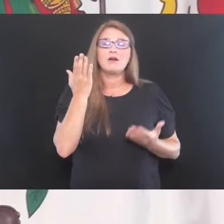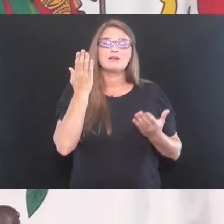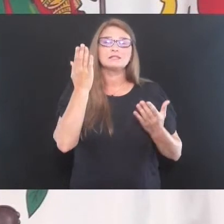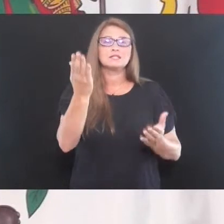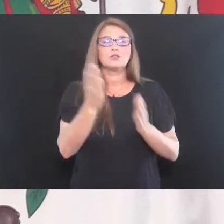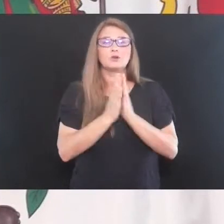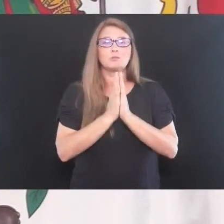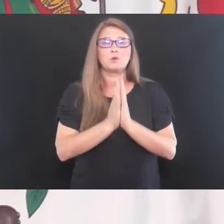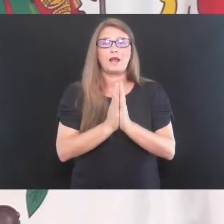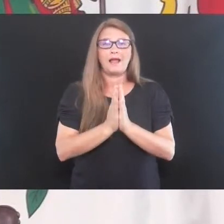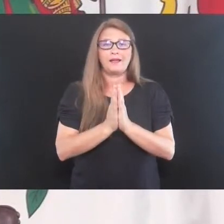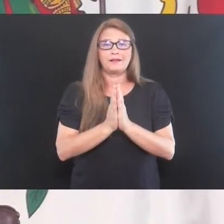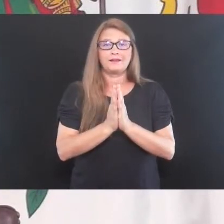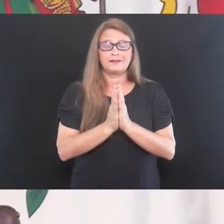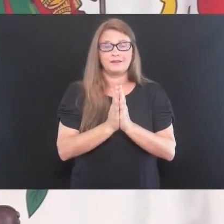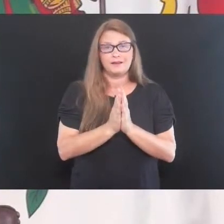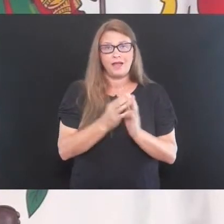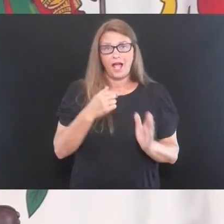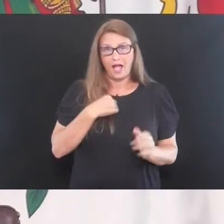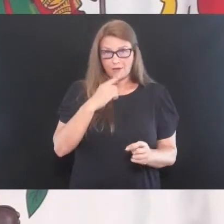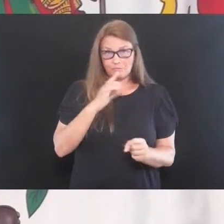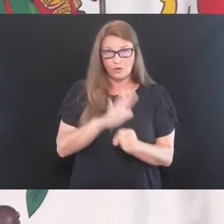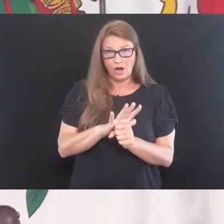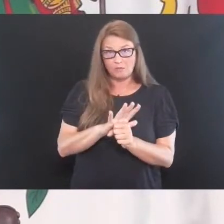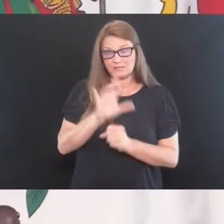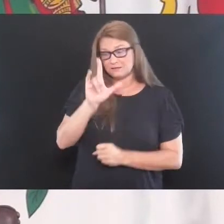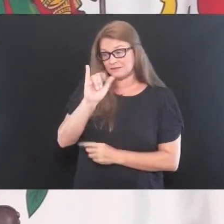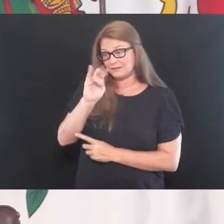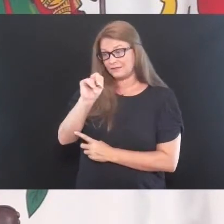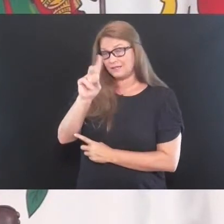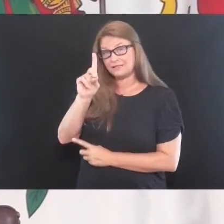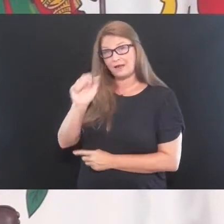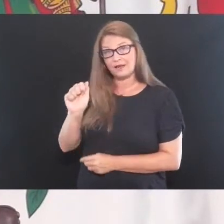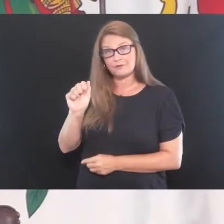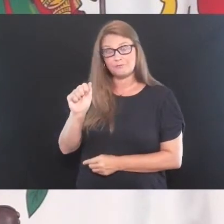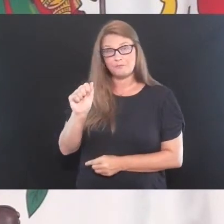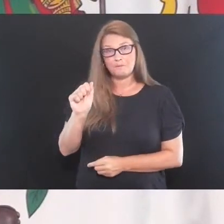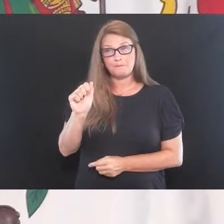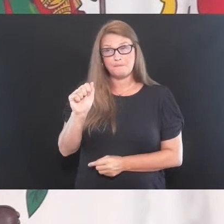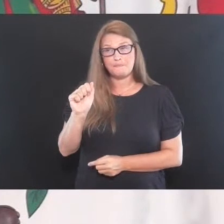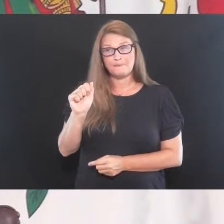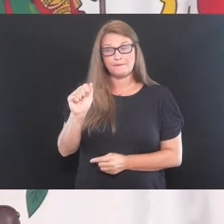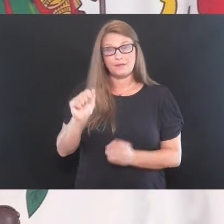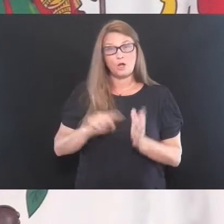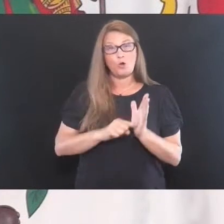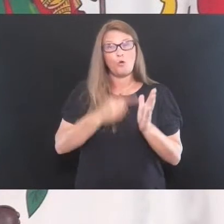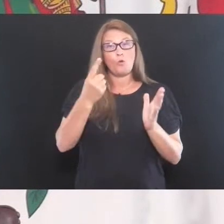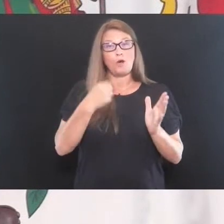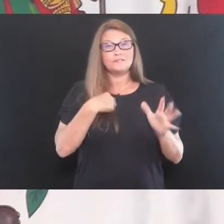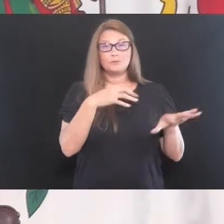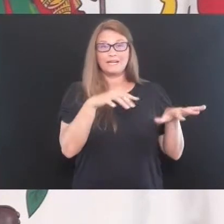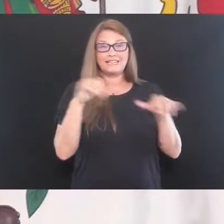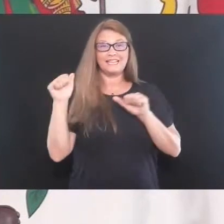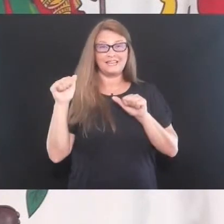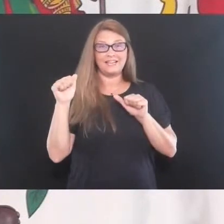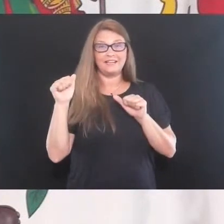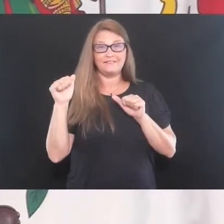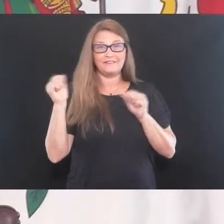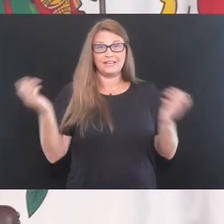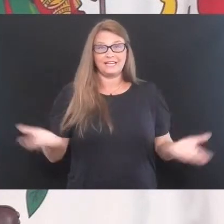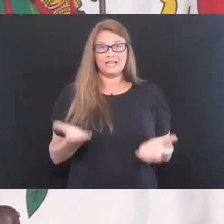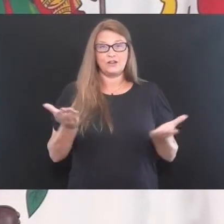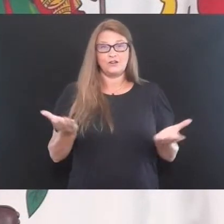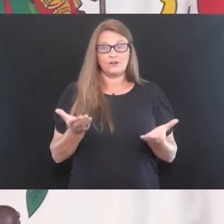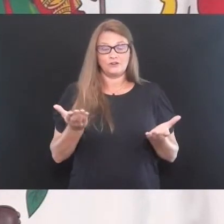And I'll promise you, Linda, that when we leave here,